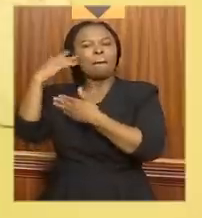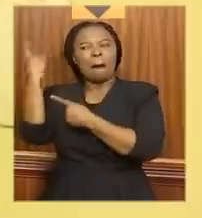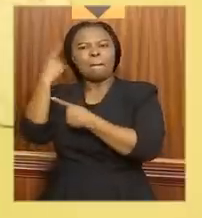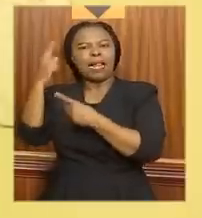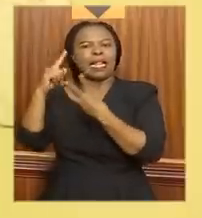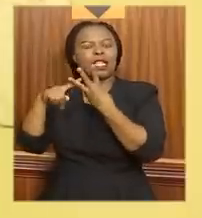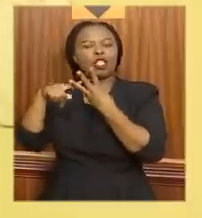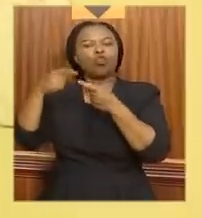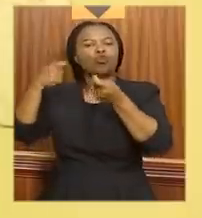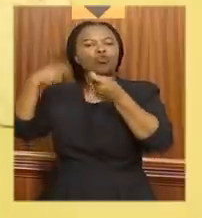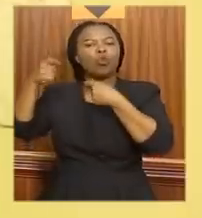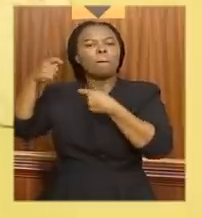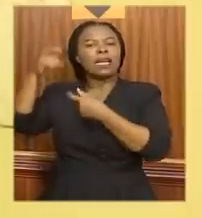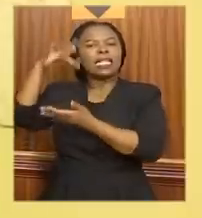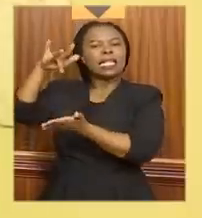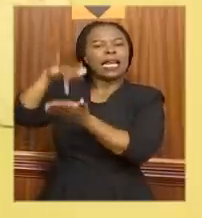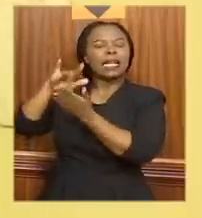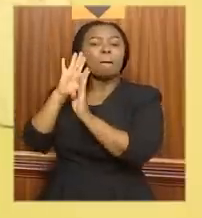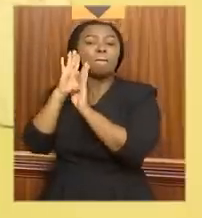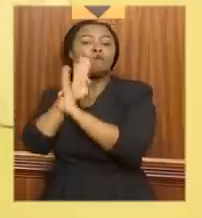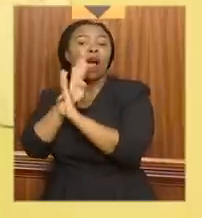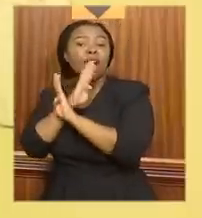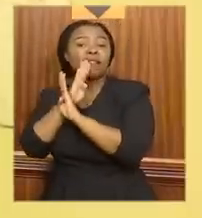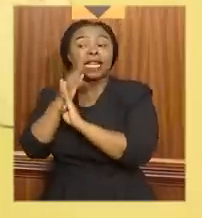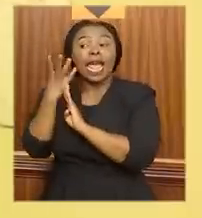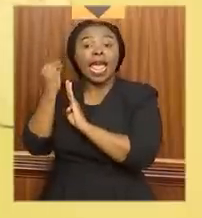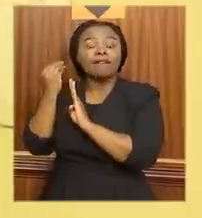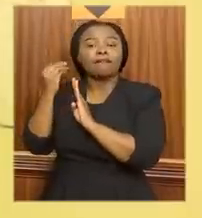and other private entities that have surplus power.